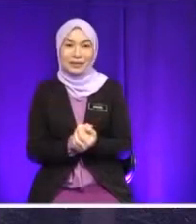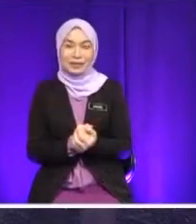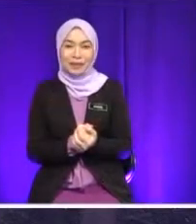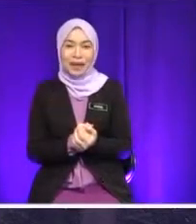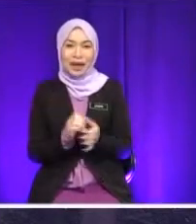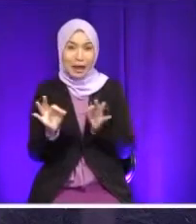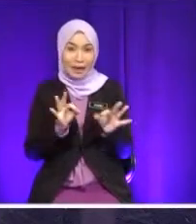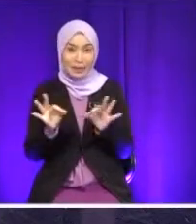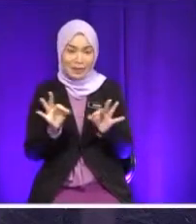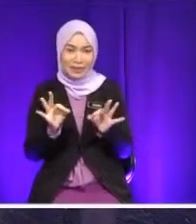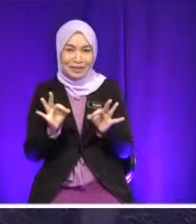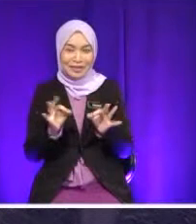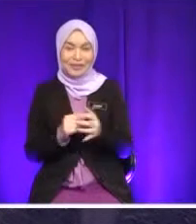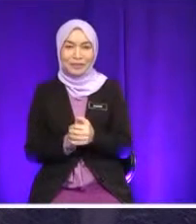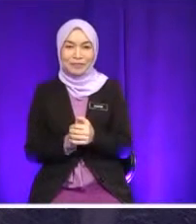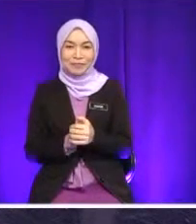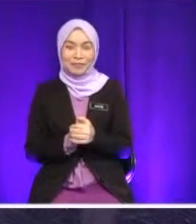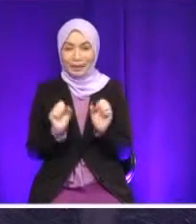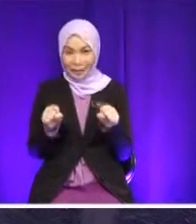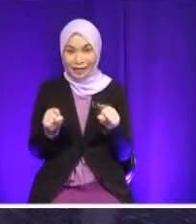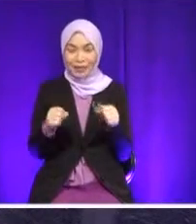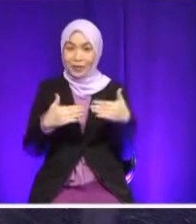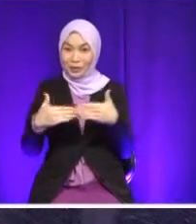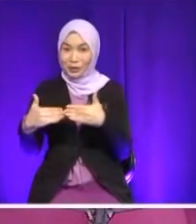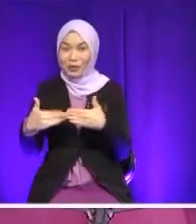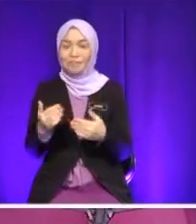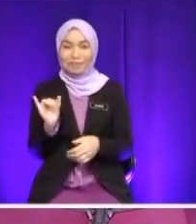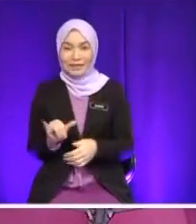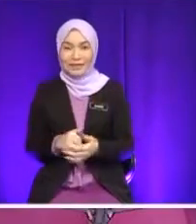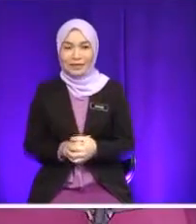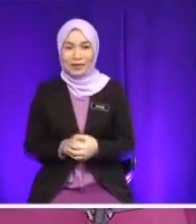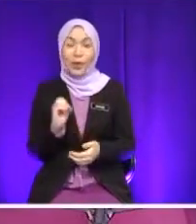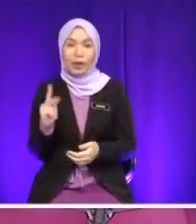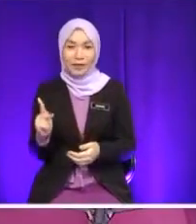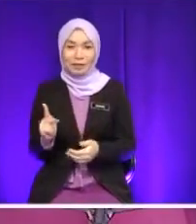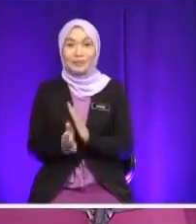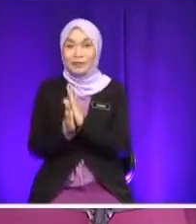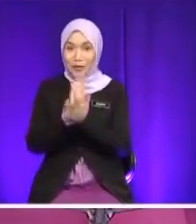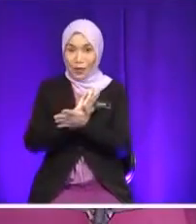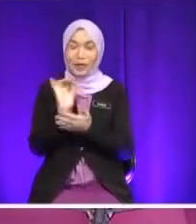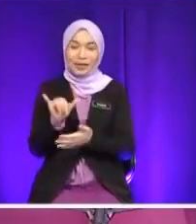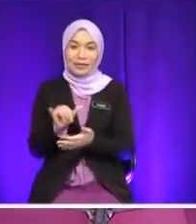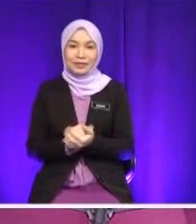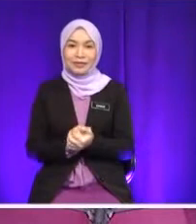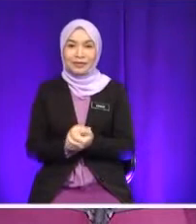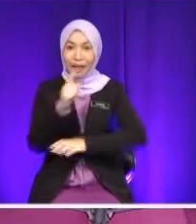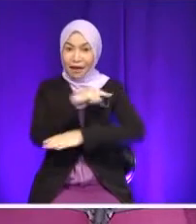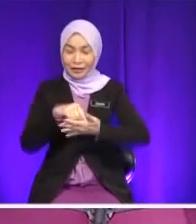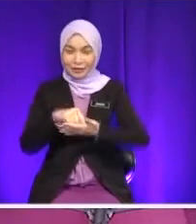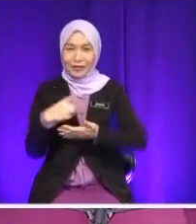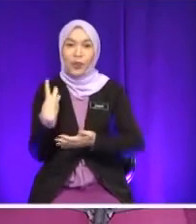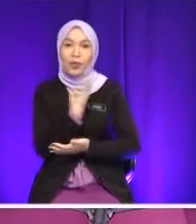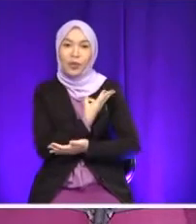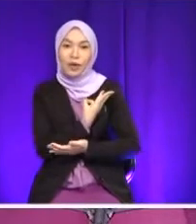we're learning today. So shall we continue? Yeah, sure. All right. Okay, so yes. So today we are going to